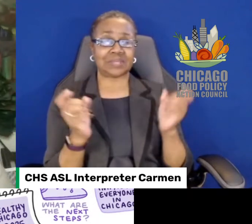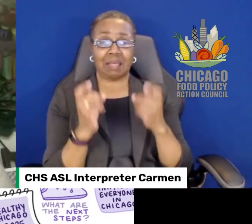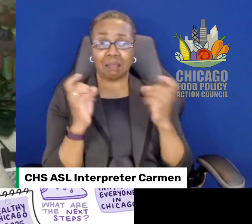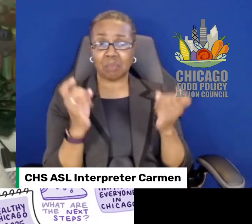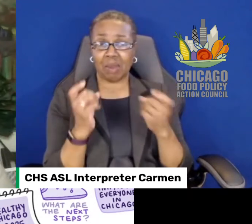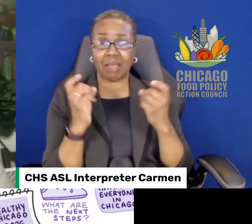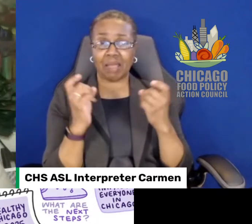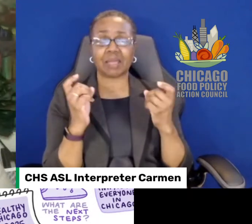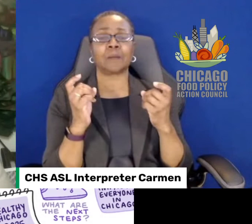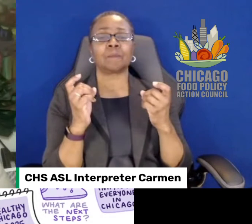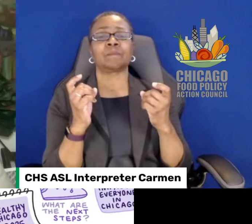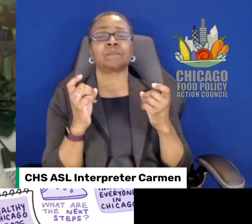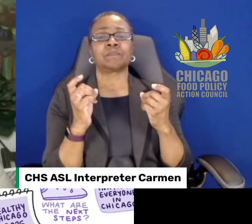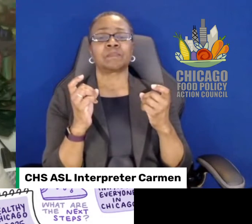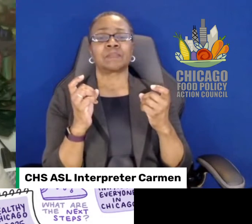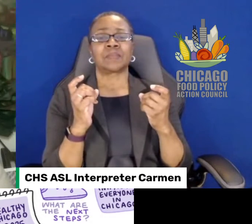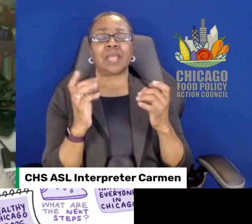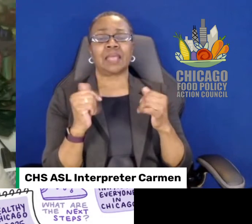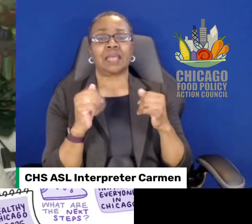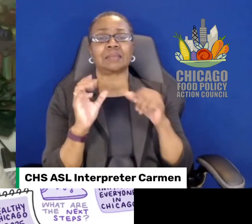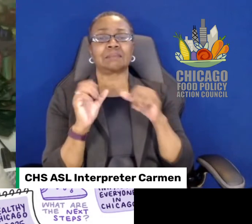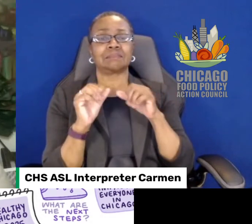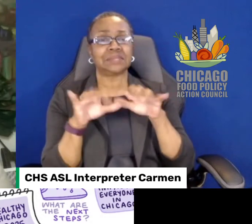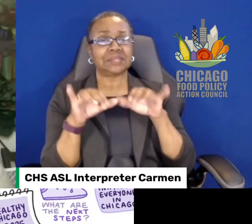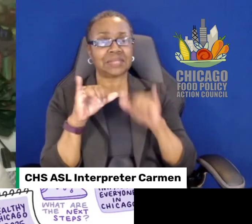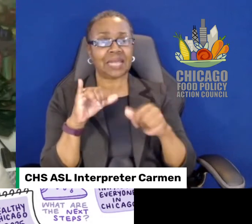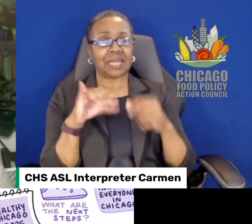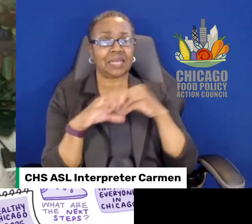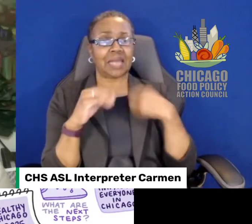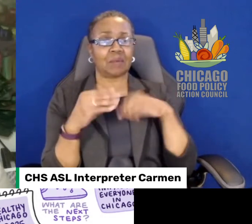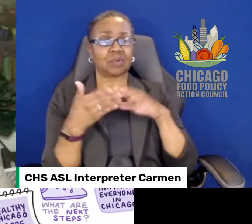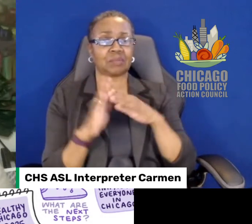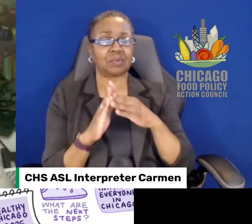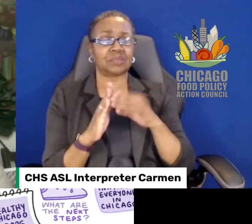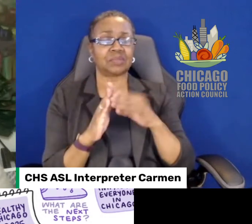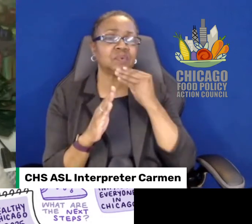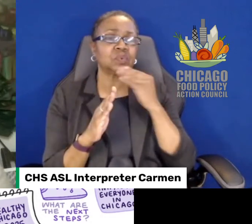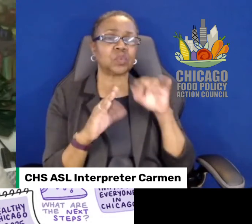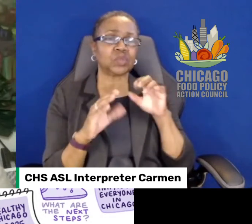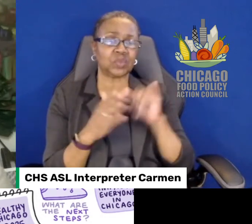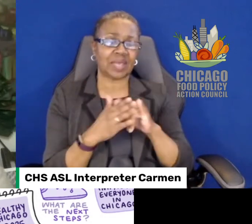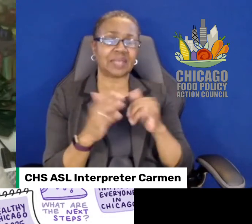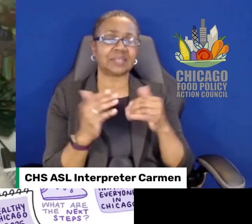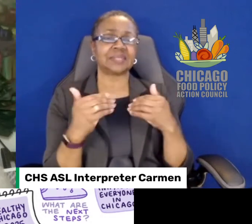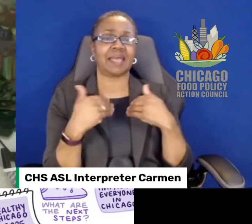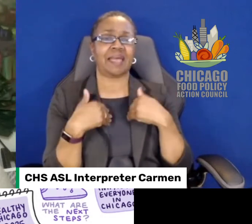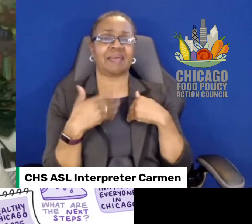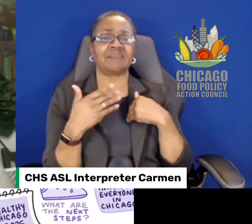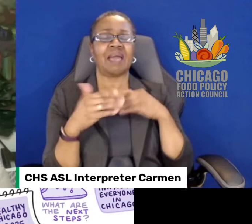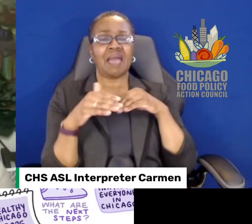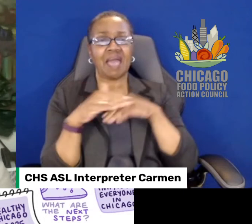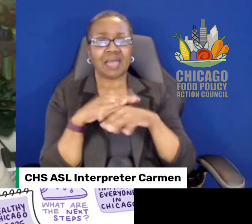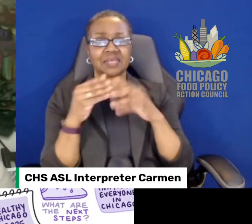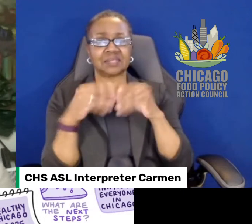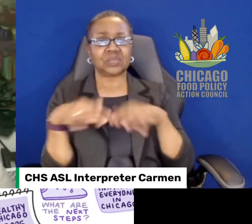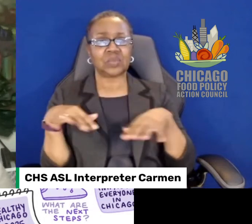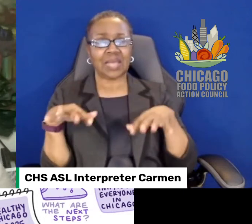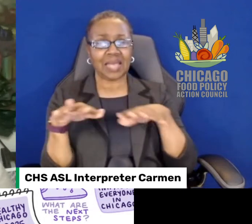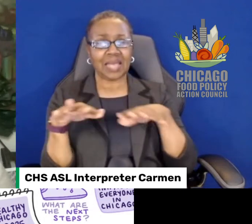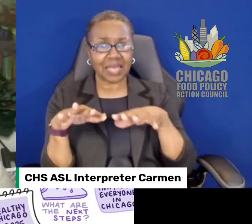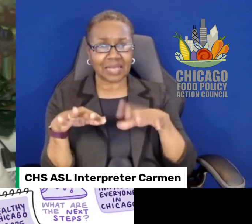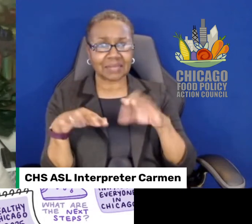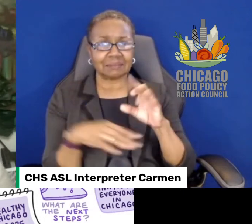and can remain in our communities. Food can do that, to be able to have access to land, and to be able